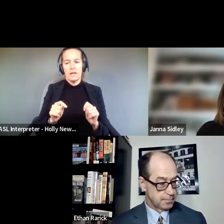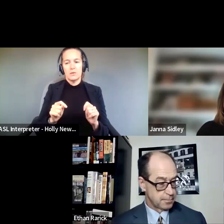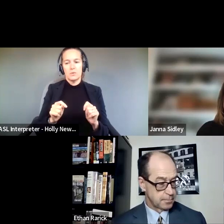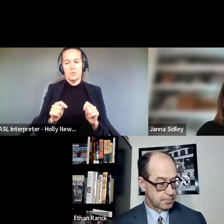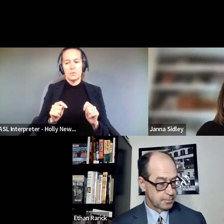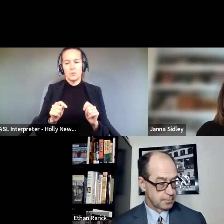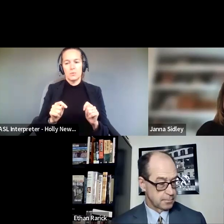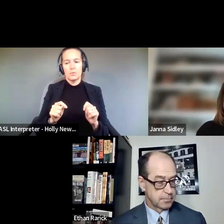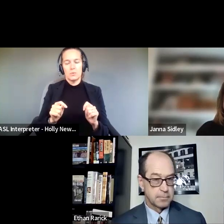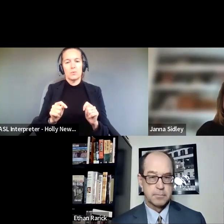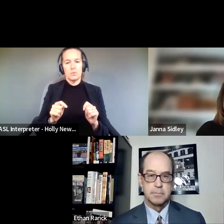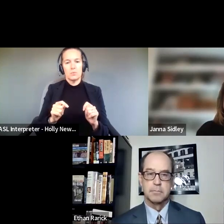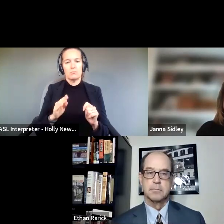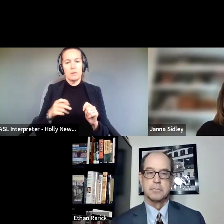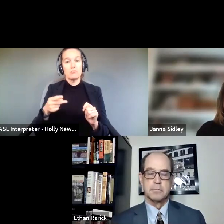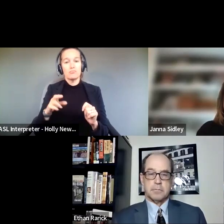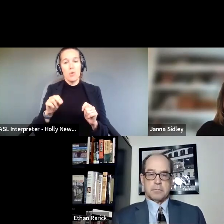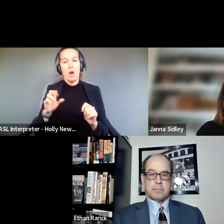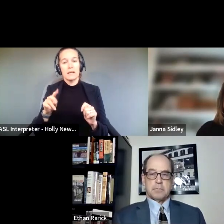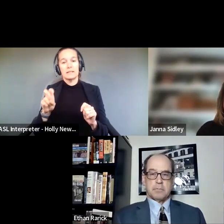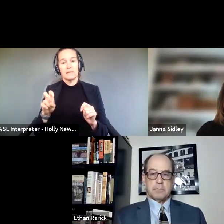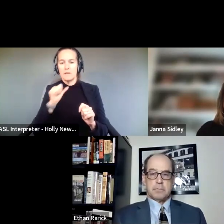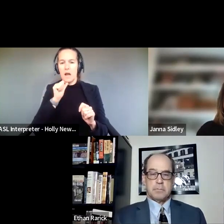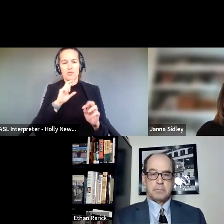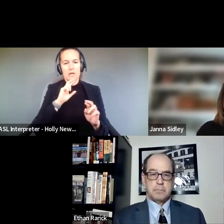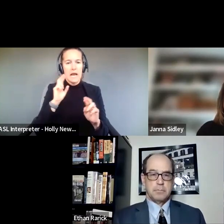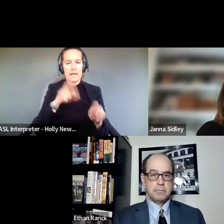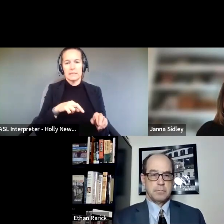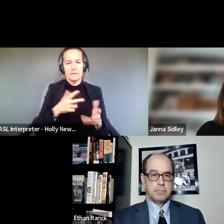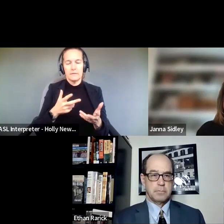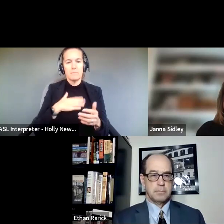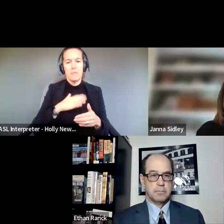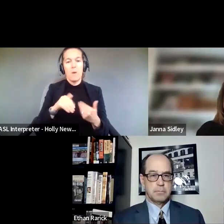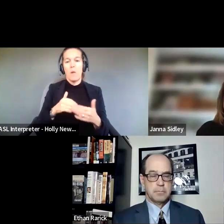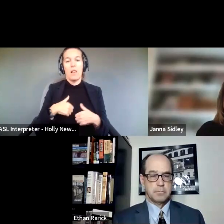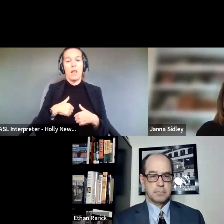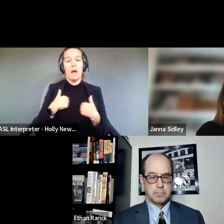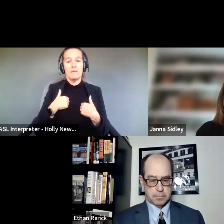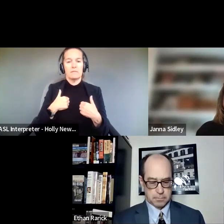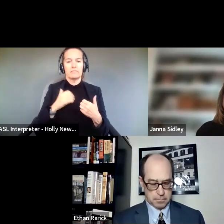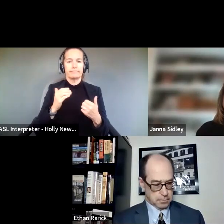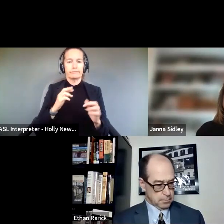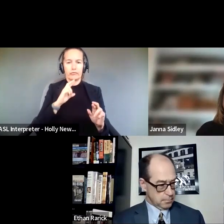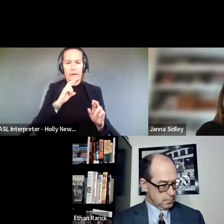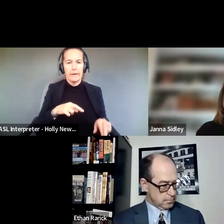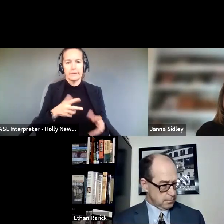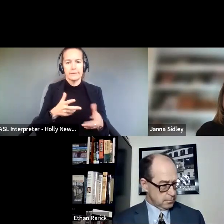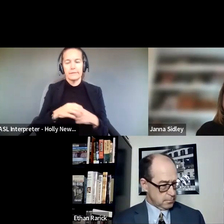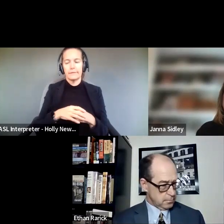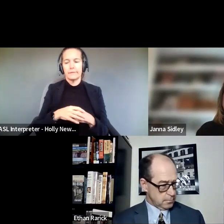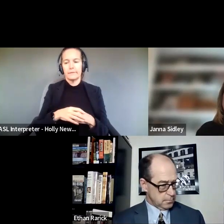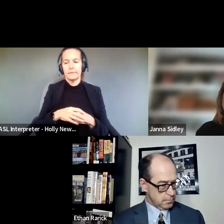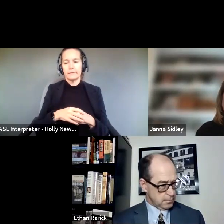be proactive and not reactive. My whole life with him has been seemingly reactive, and it makes